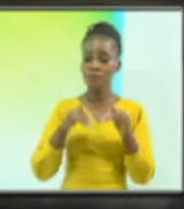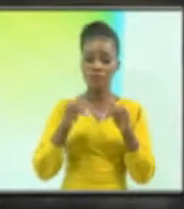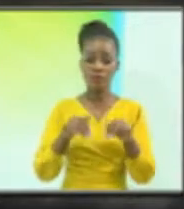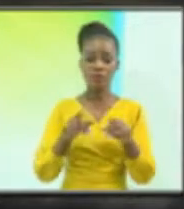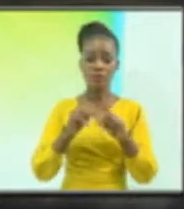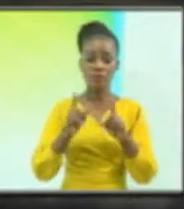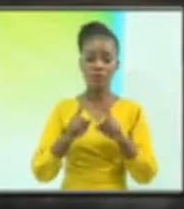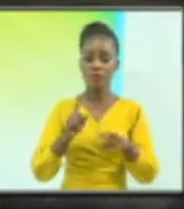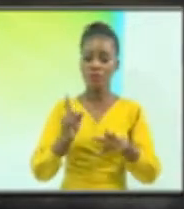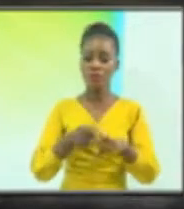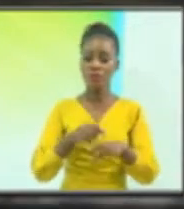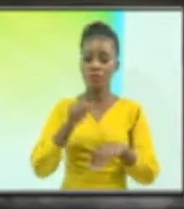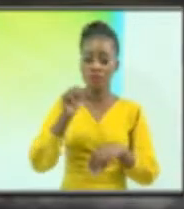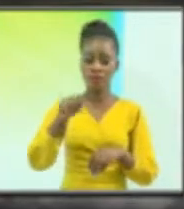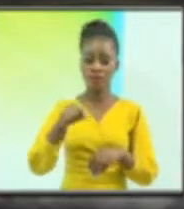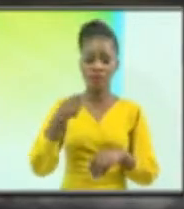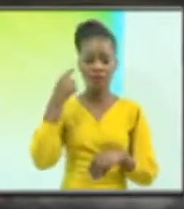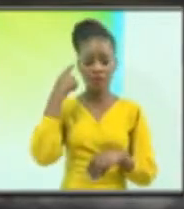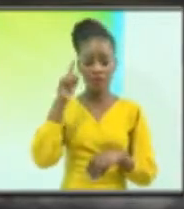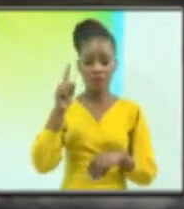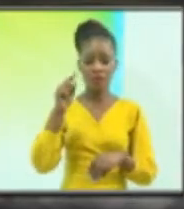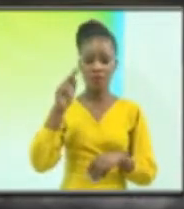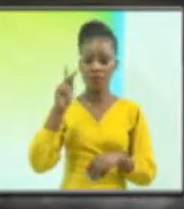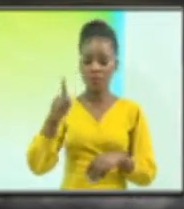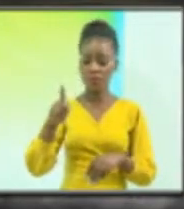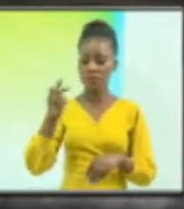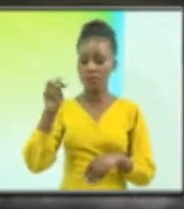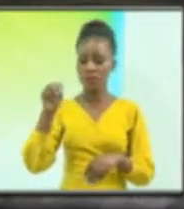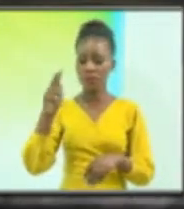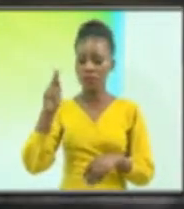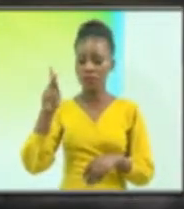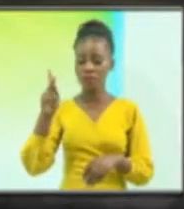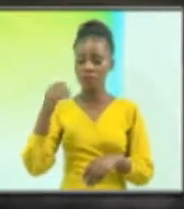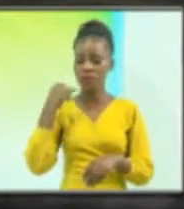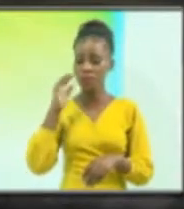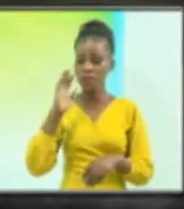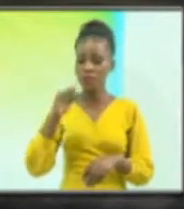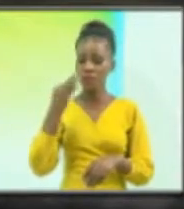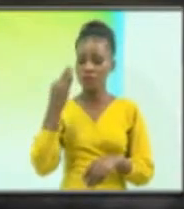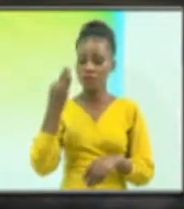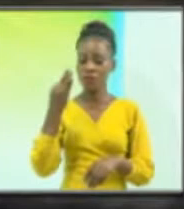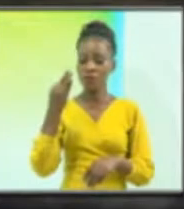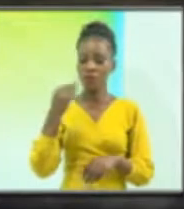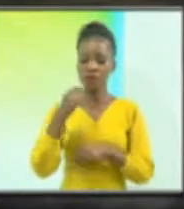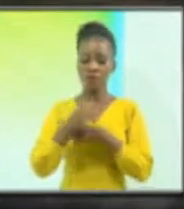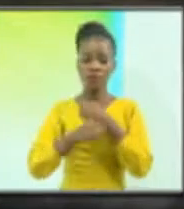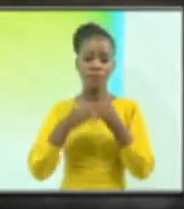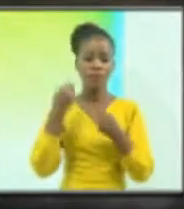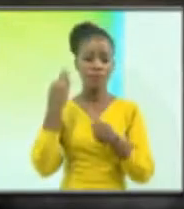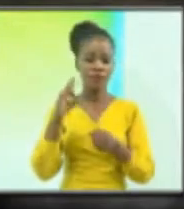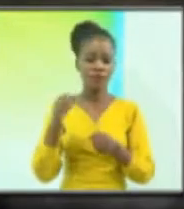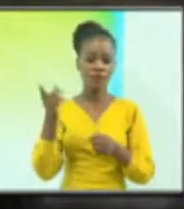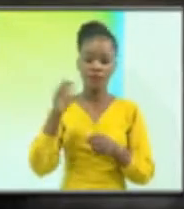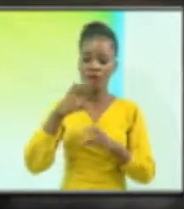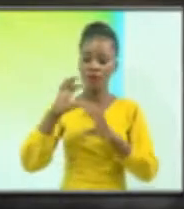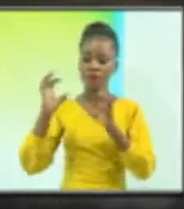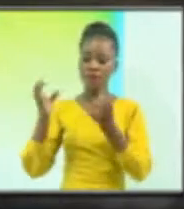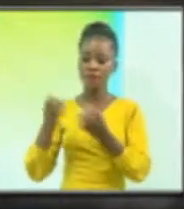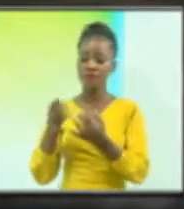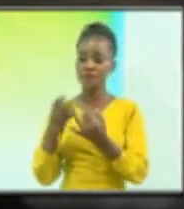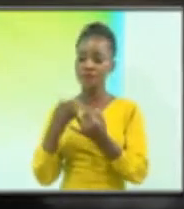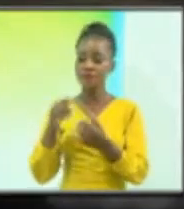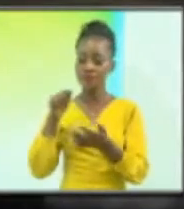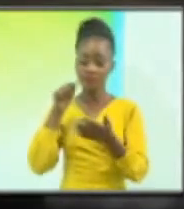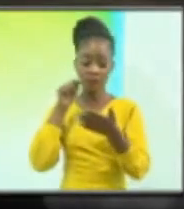then you can apply for that TMP. It lasts 3 months. Because we have communities at the border